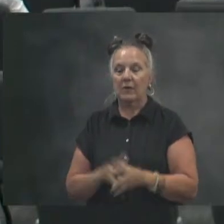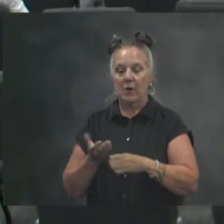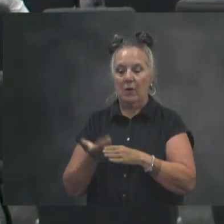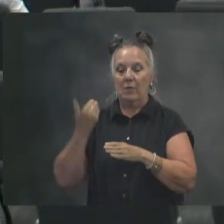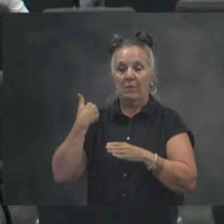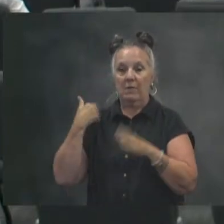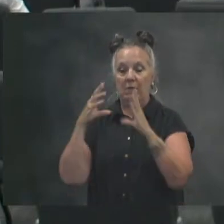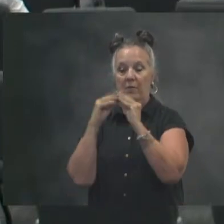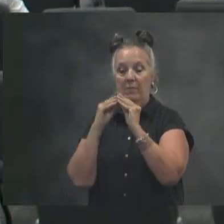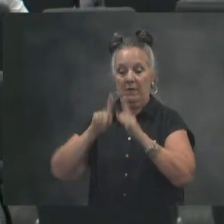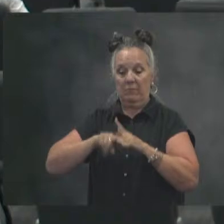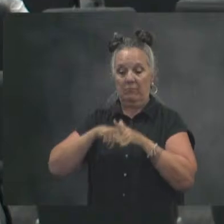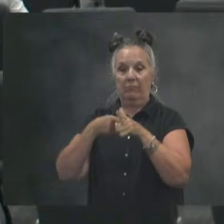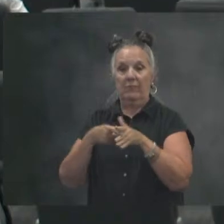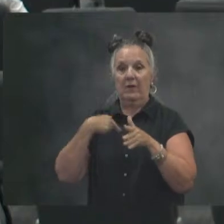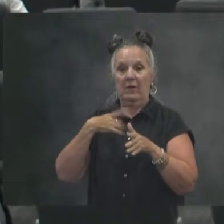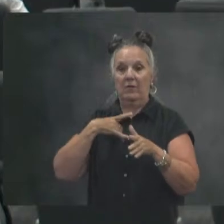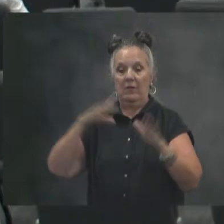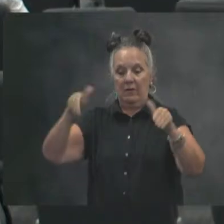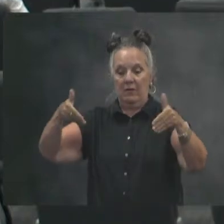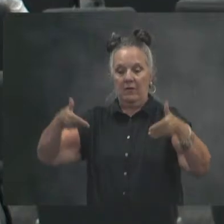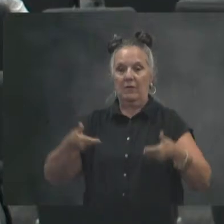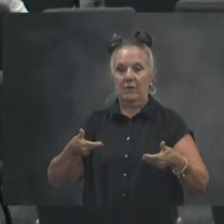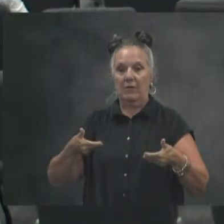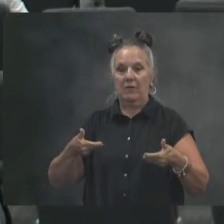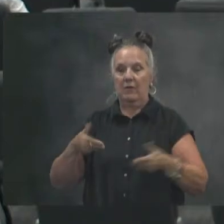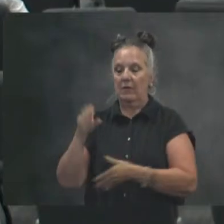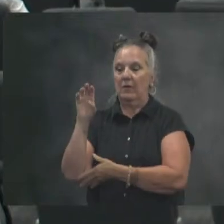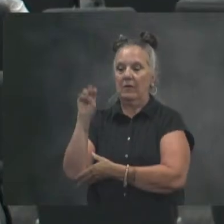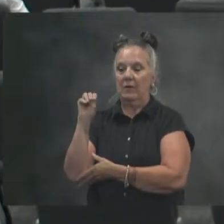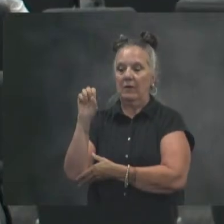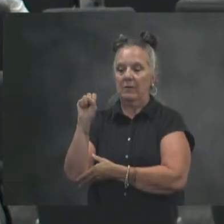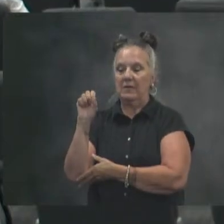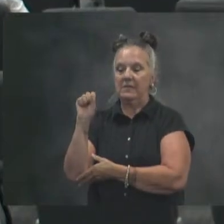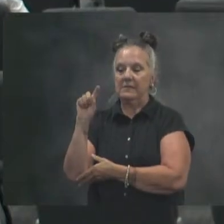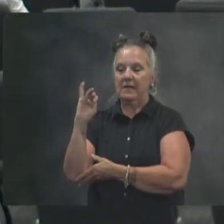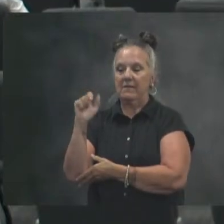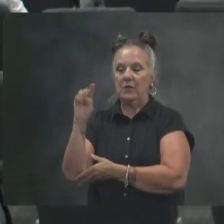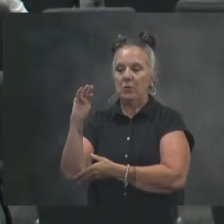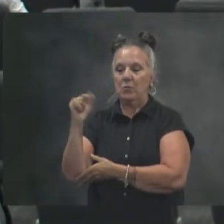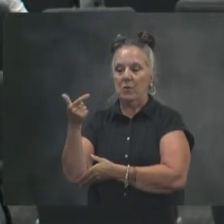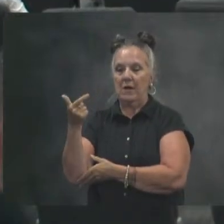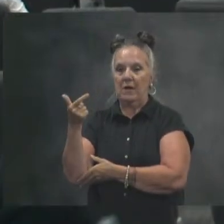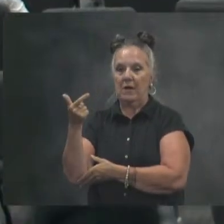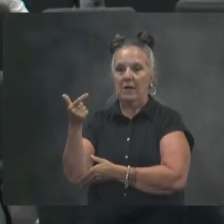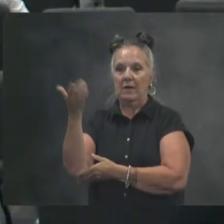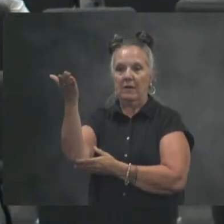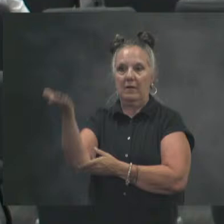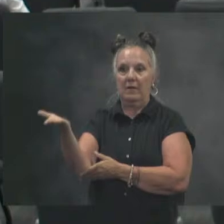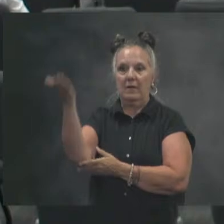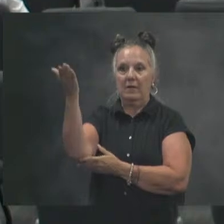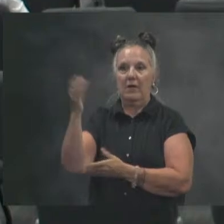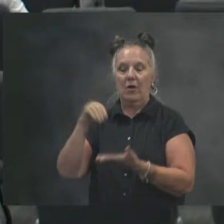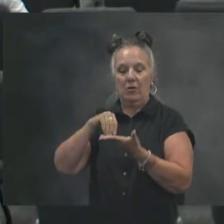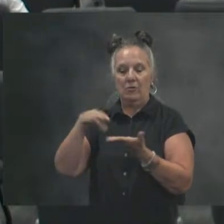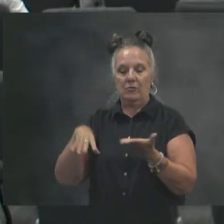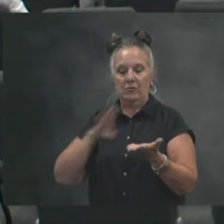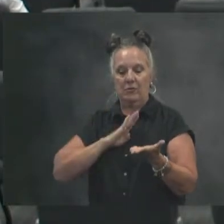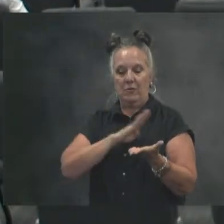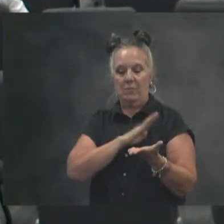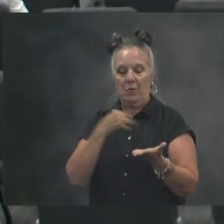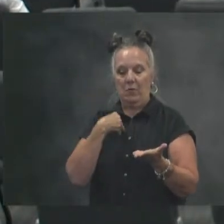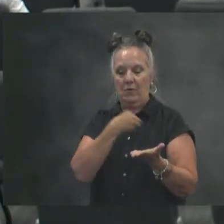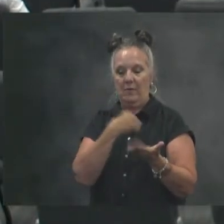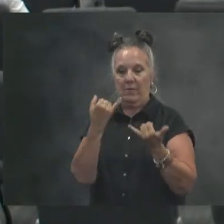to order, I would like to welcome to the dais Miss Daphne Wang. Daphne is our student board member for this